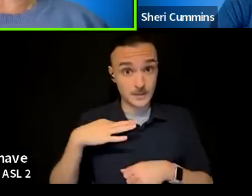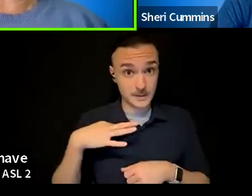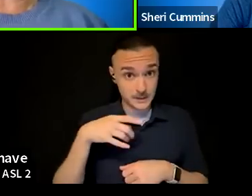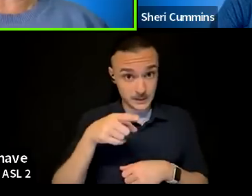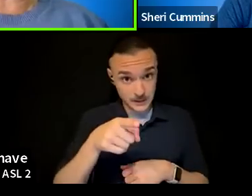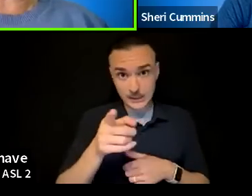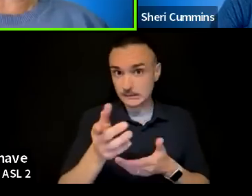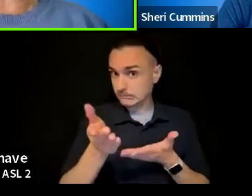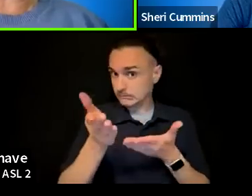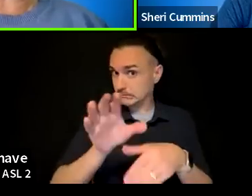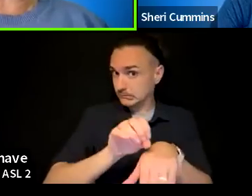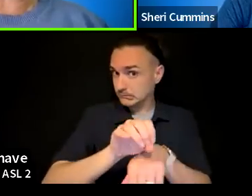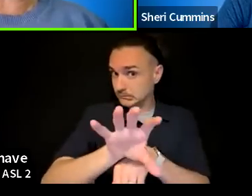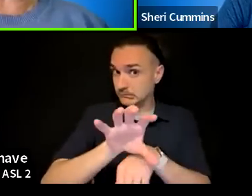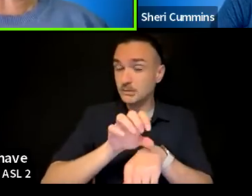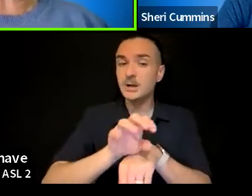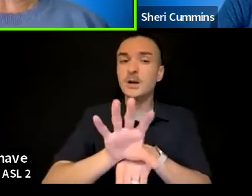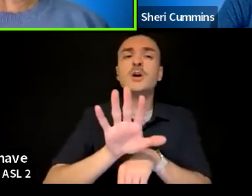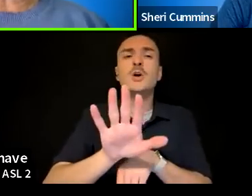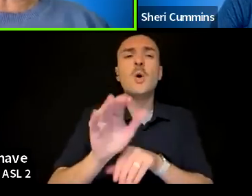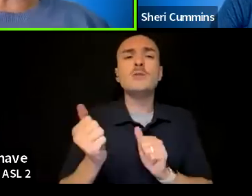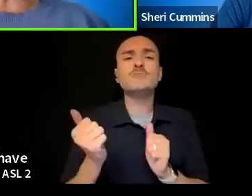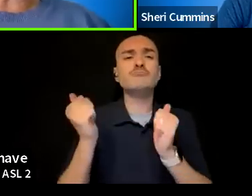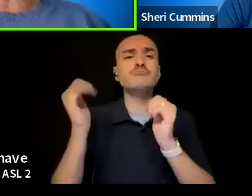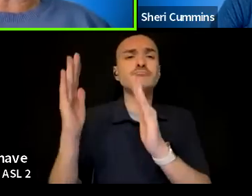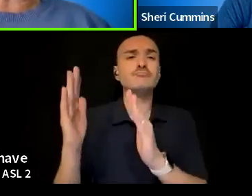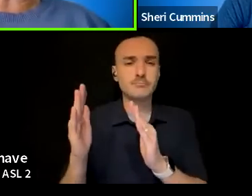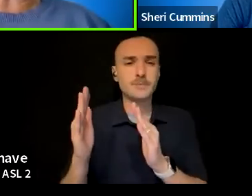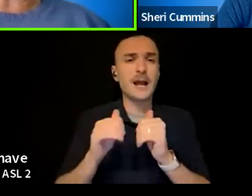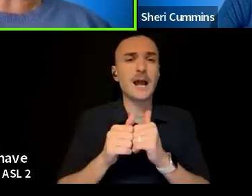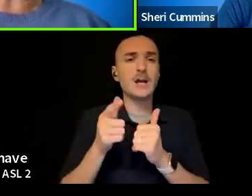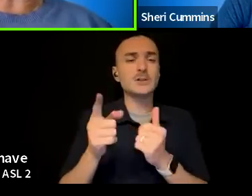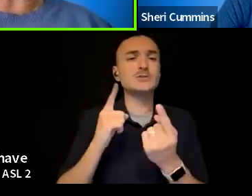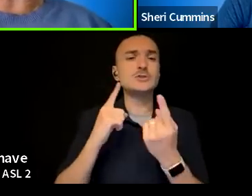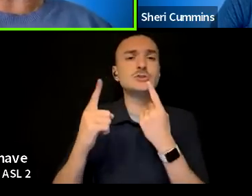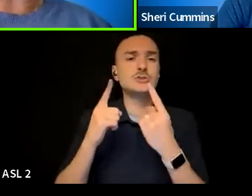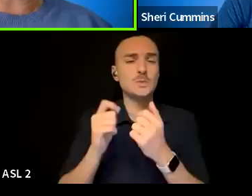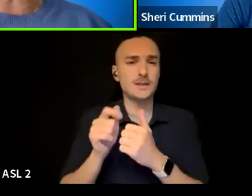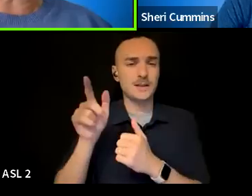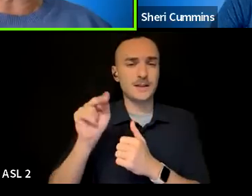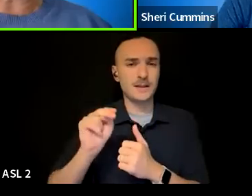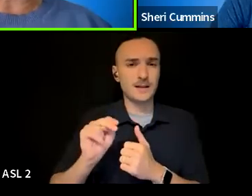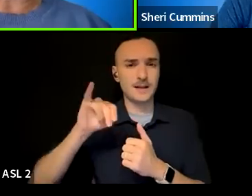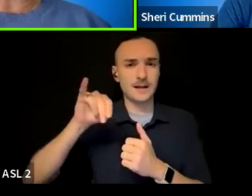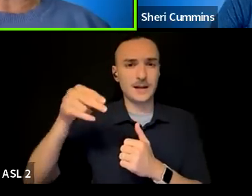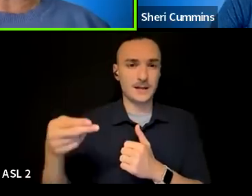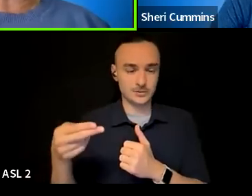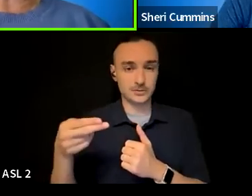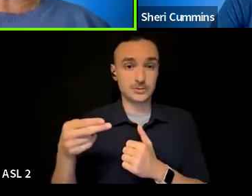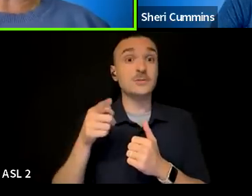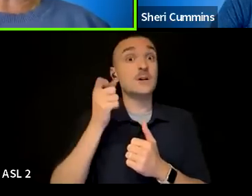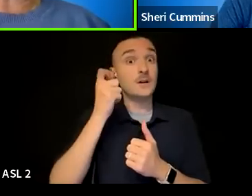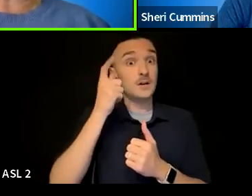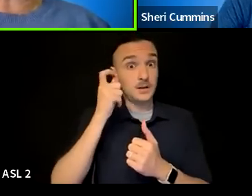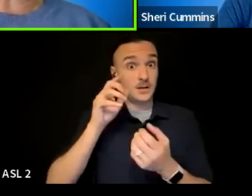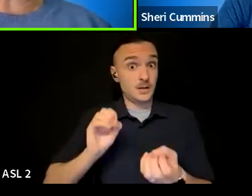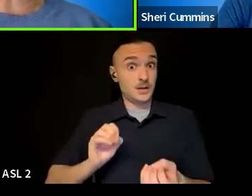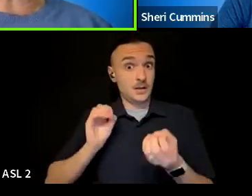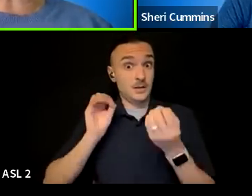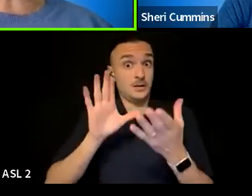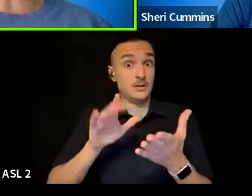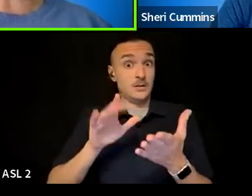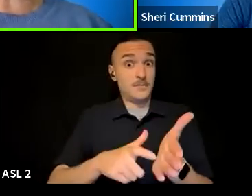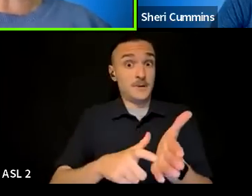how you're interacting with the NIH. All of your interactions will need to be in English. Right. And so if you are in